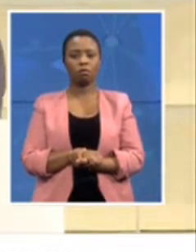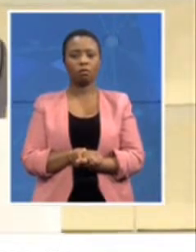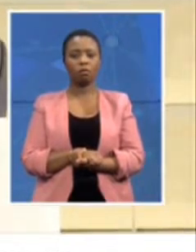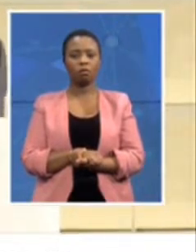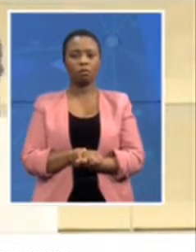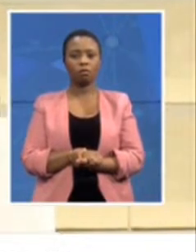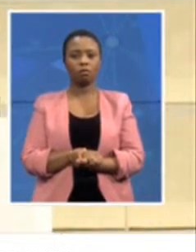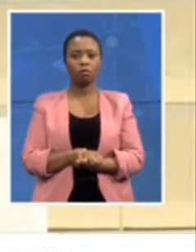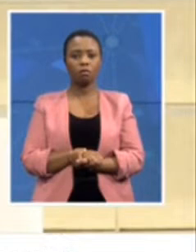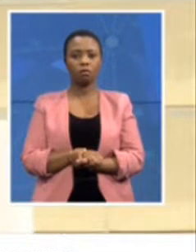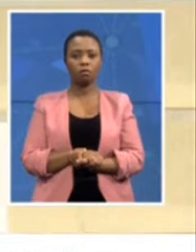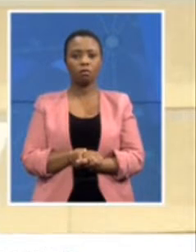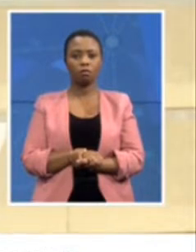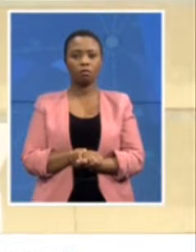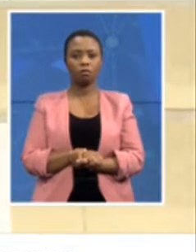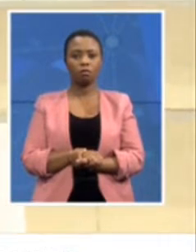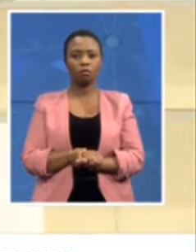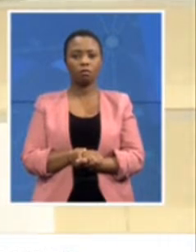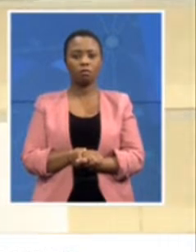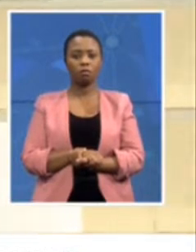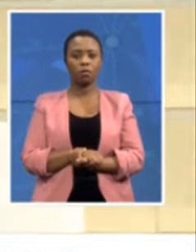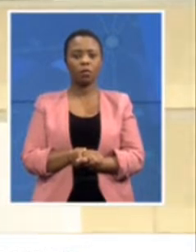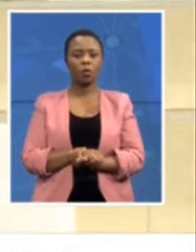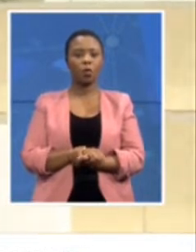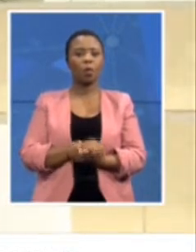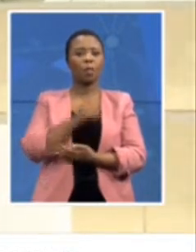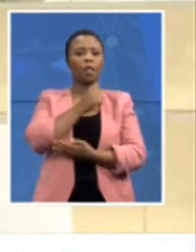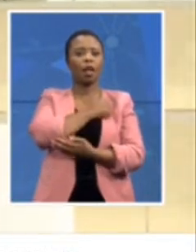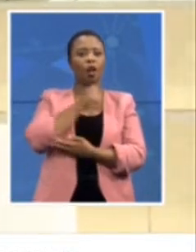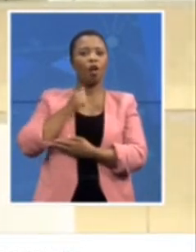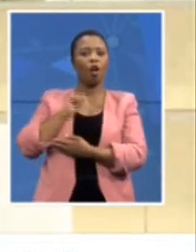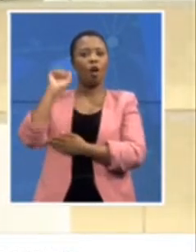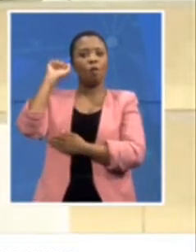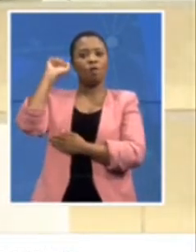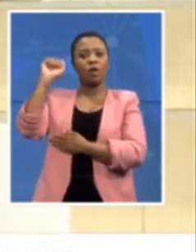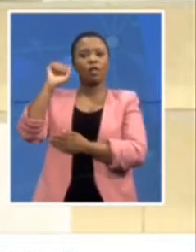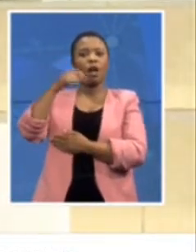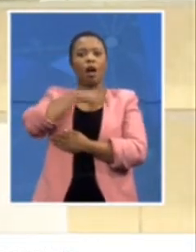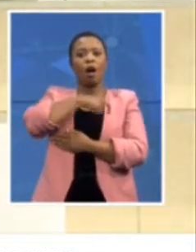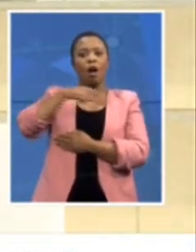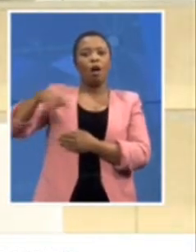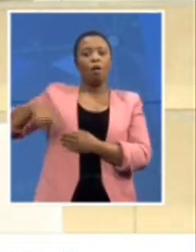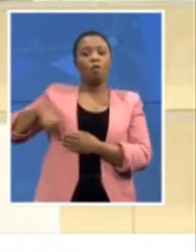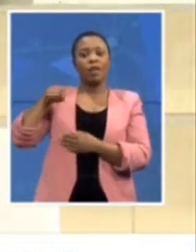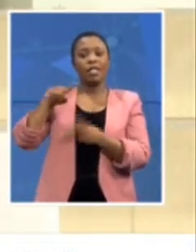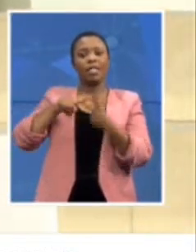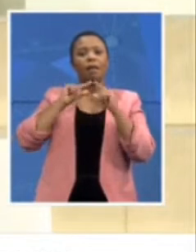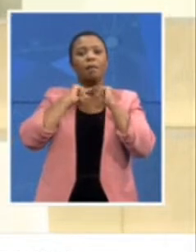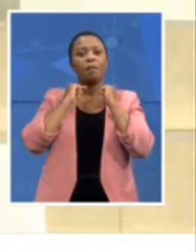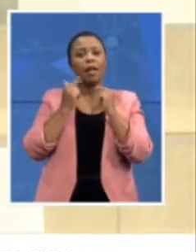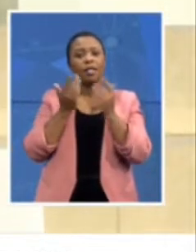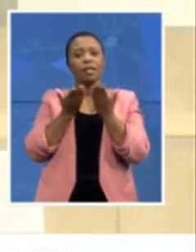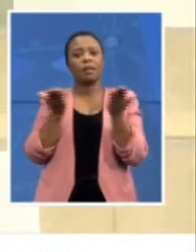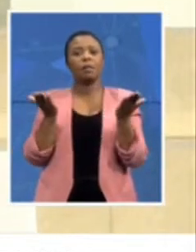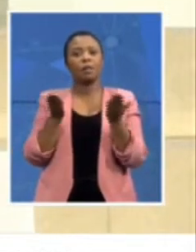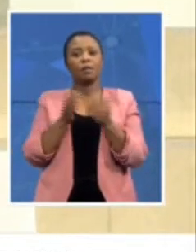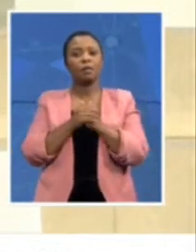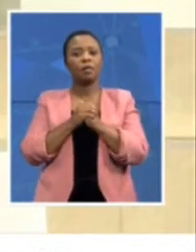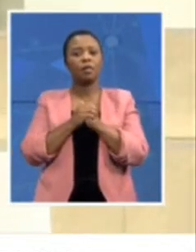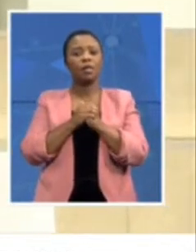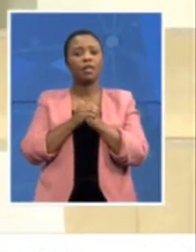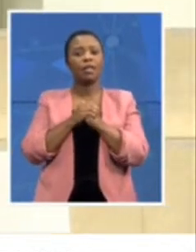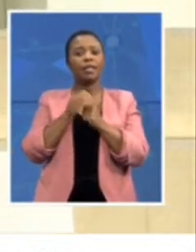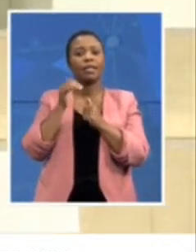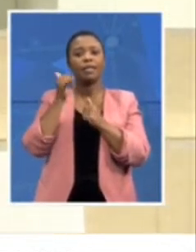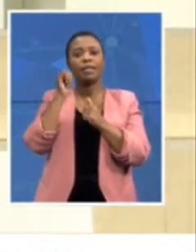Comrade President of Past President Thabo Mbeki, Sizanele,